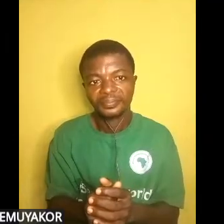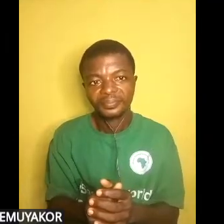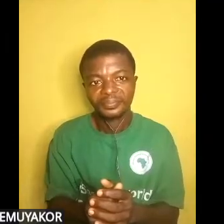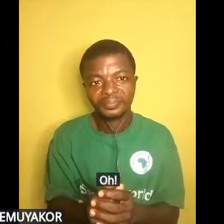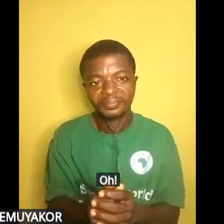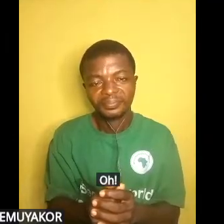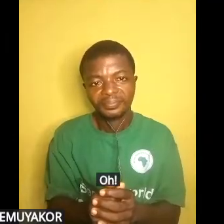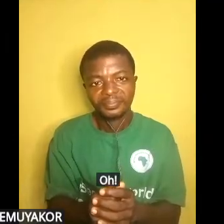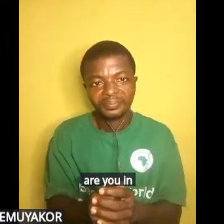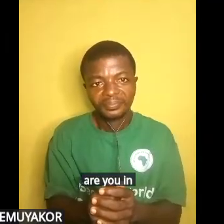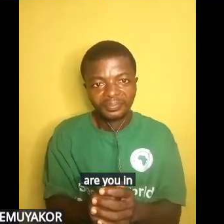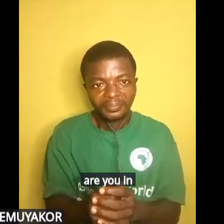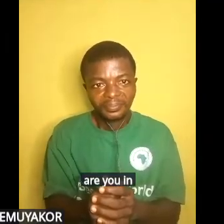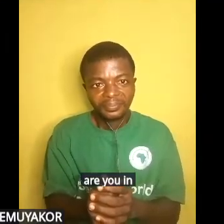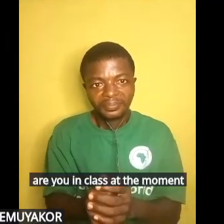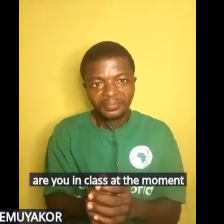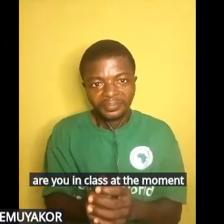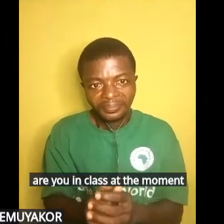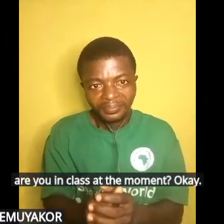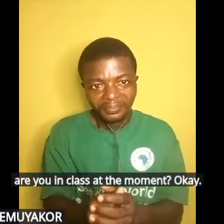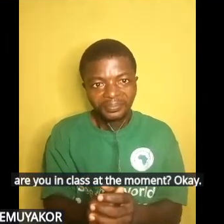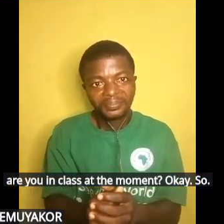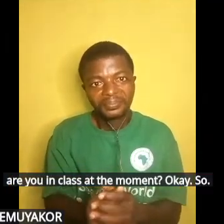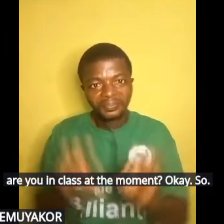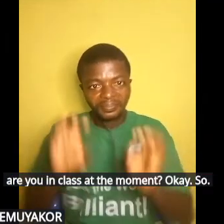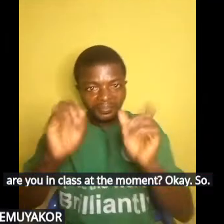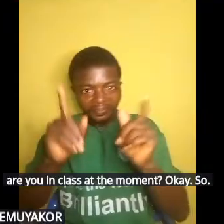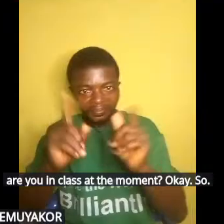Oh, are you in class at the moment? Okay, so